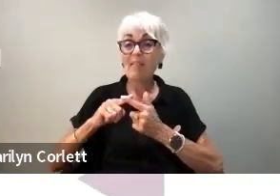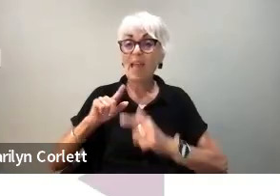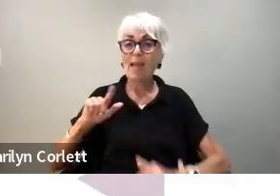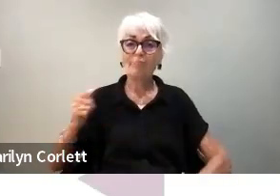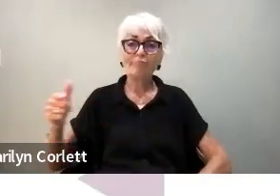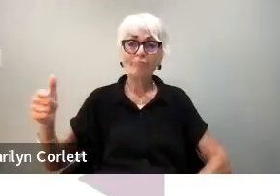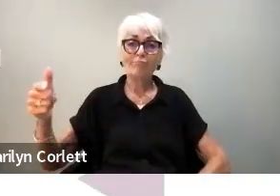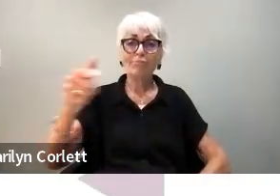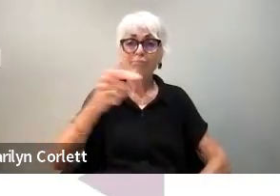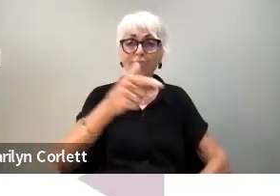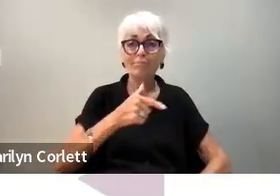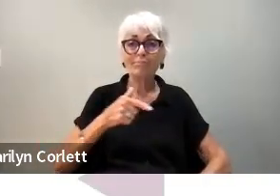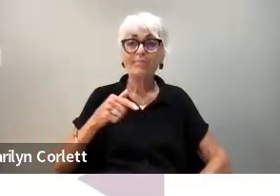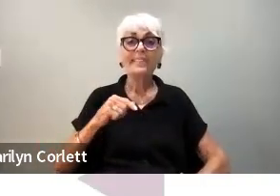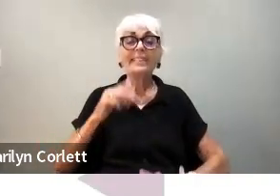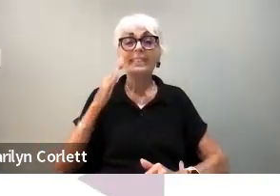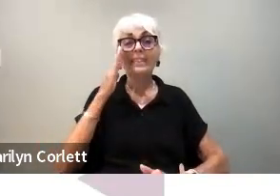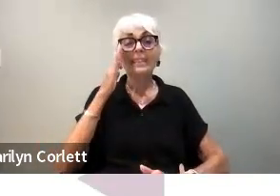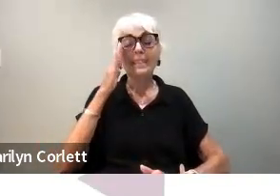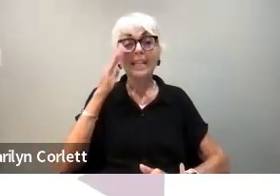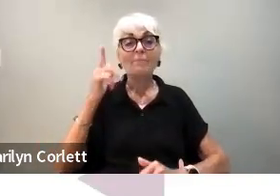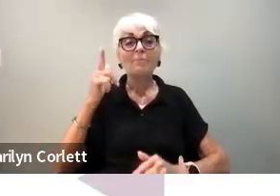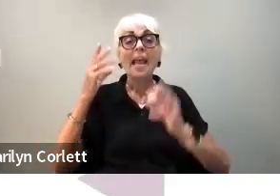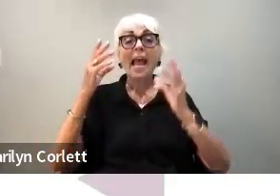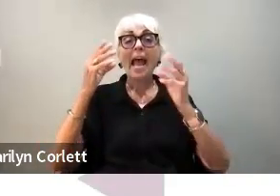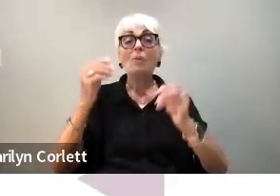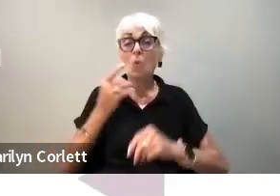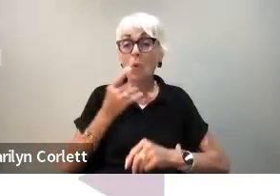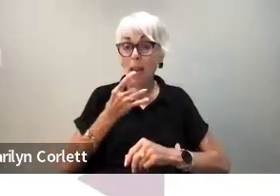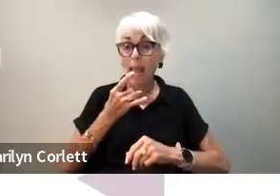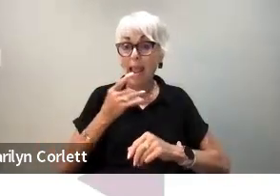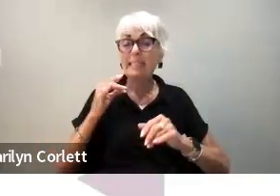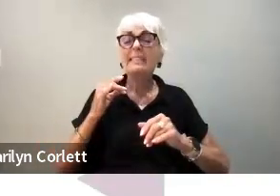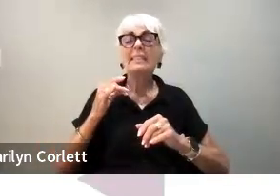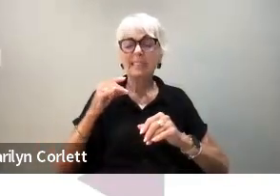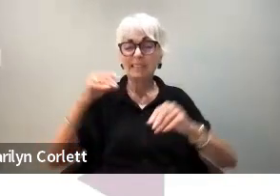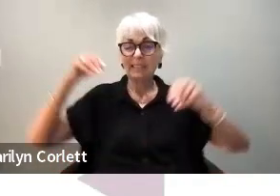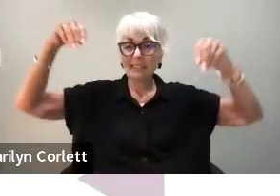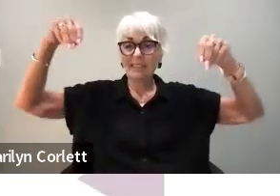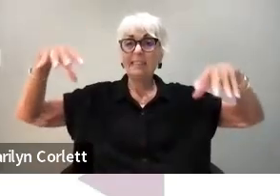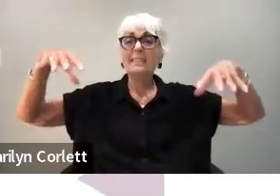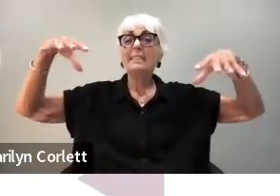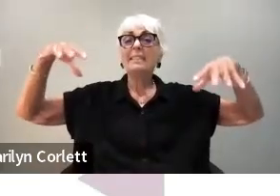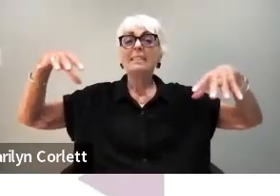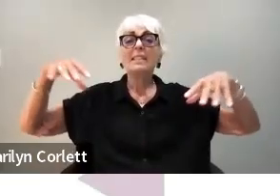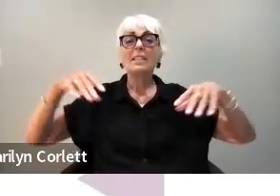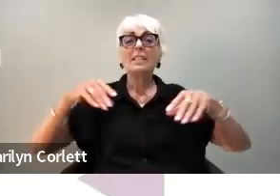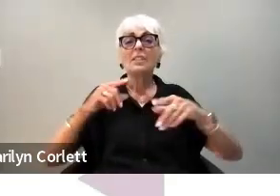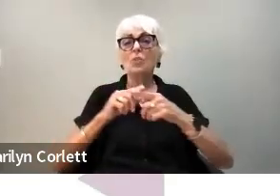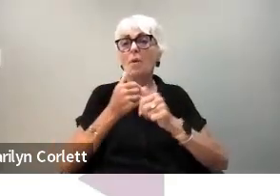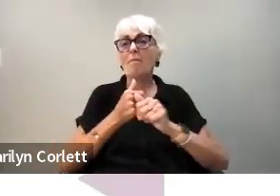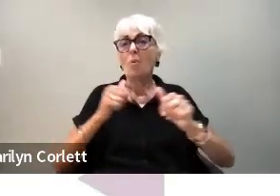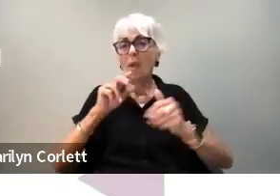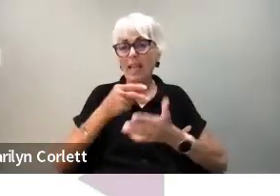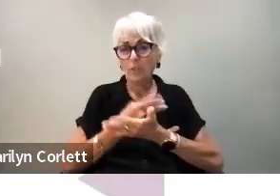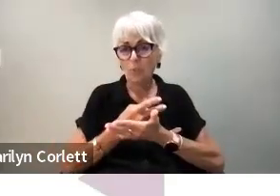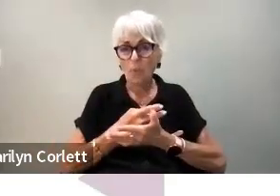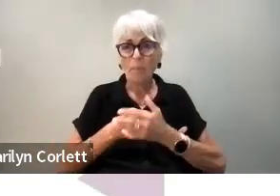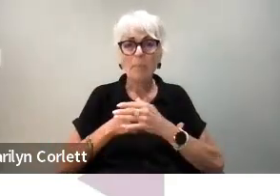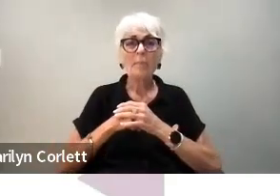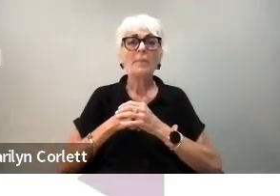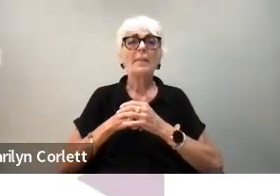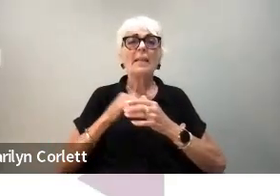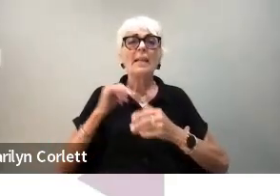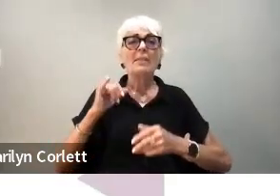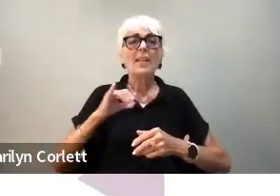Um, Keep outdoor lights on so that if there are any trip hazards or anything like that, this is